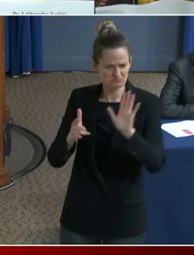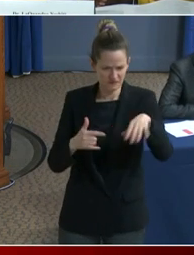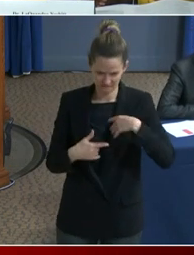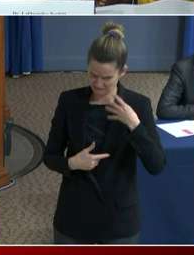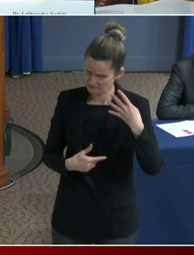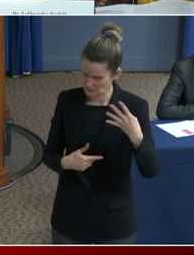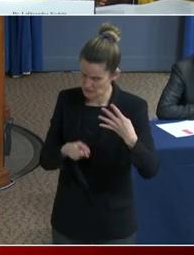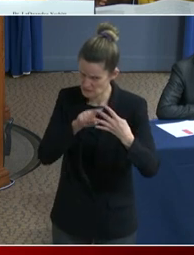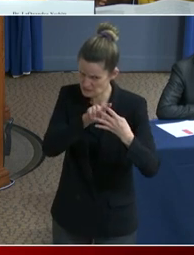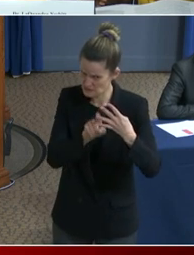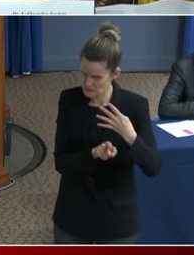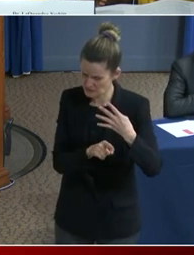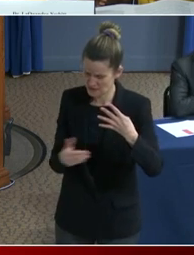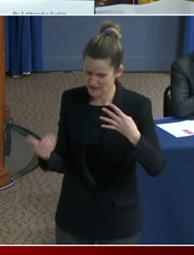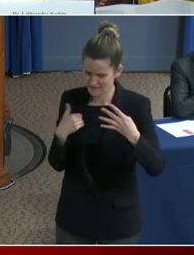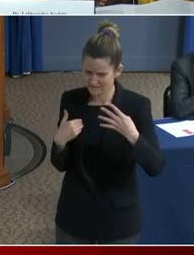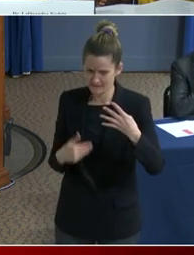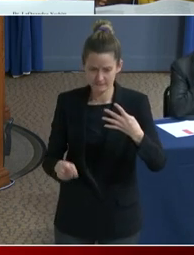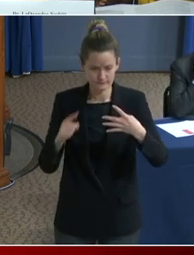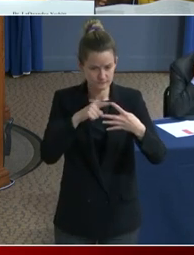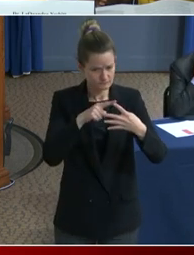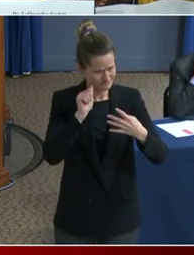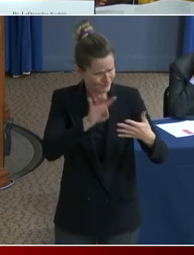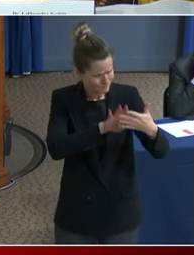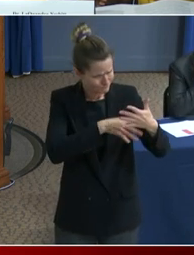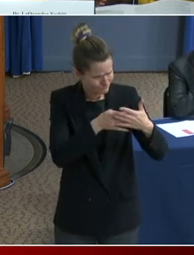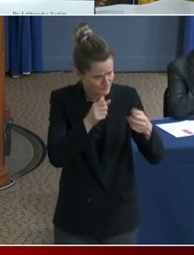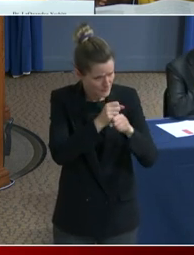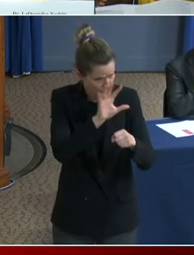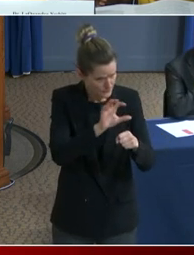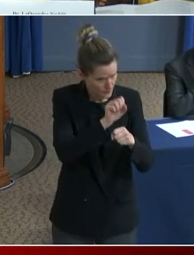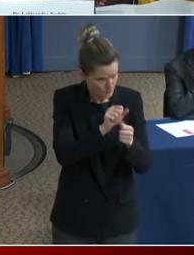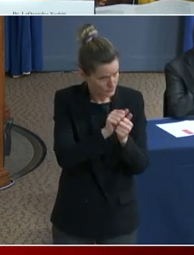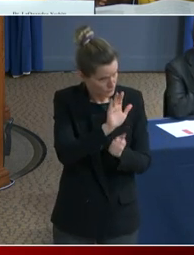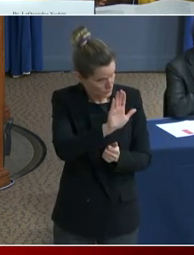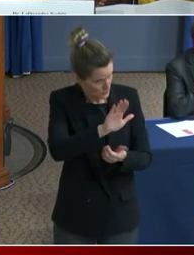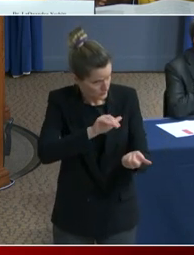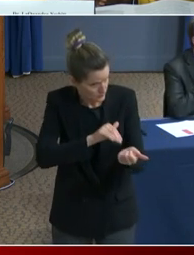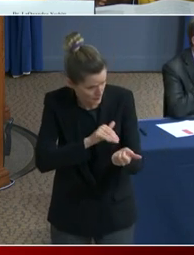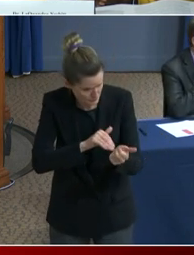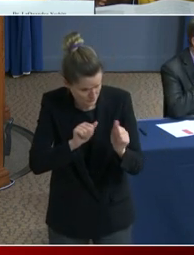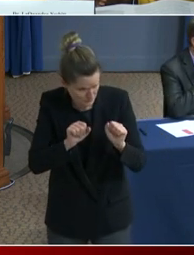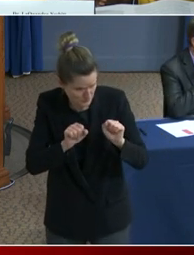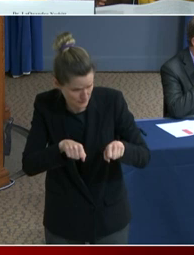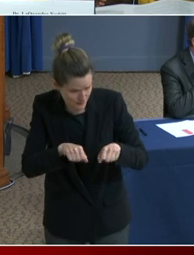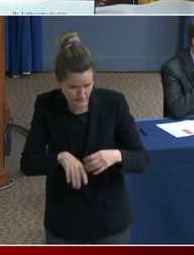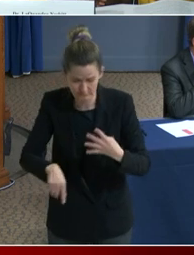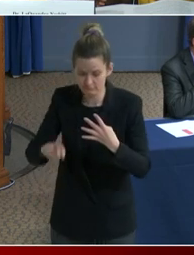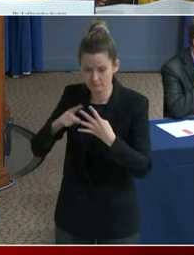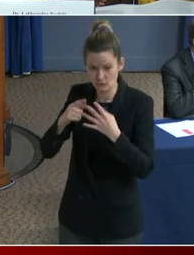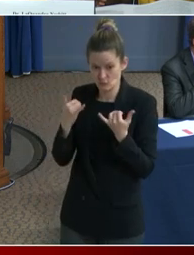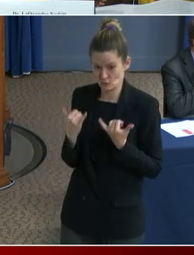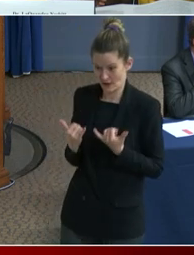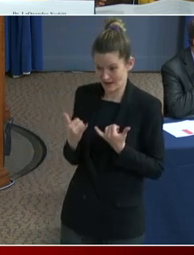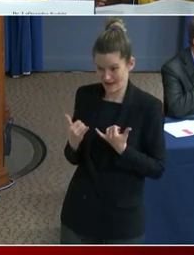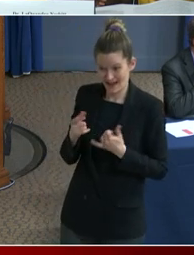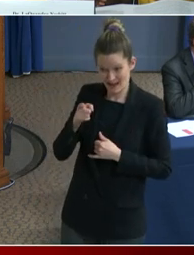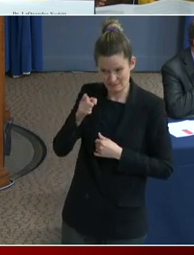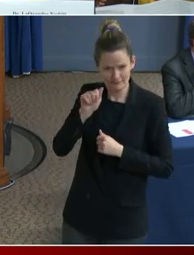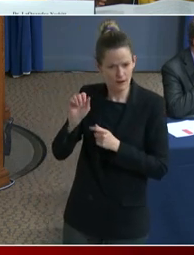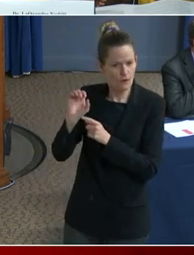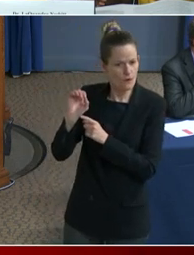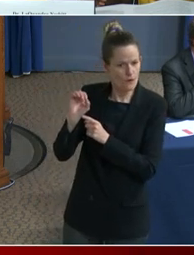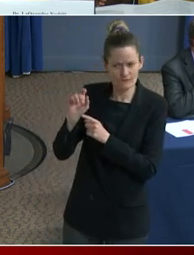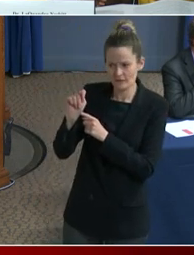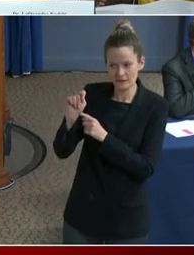can make an appointment with your healthcare provider to have a COVID-19 test. You can now do an over-the-counter at-home test.